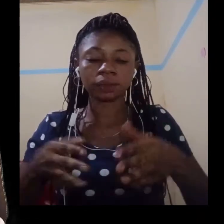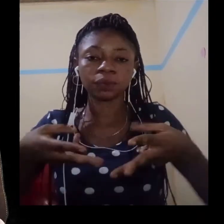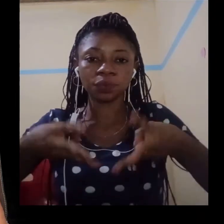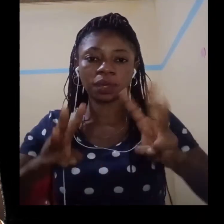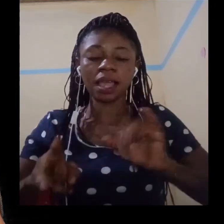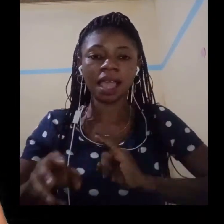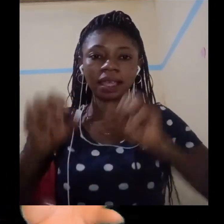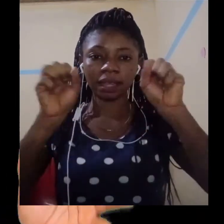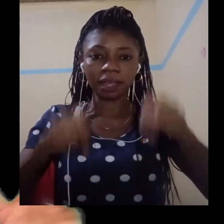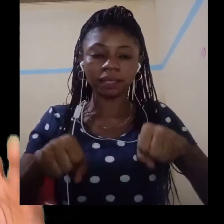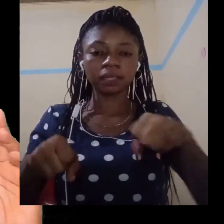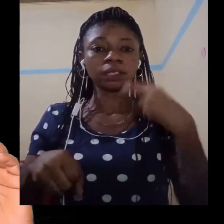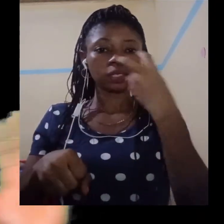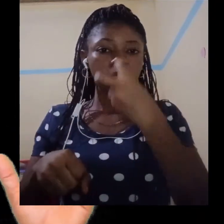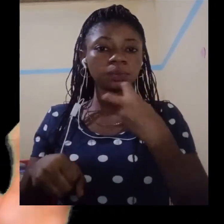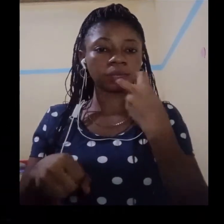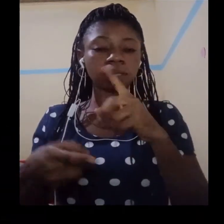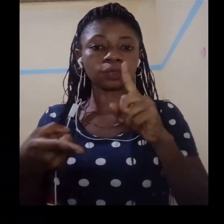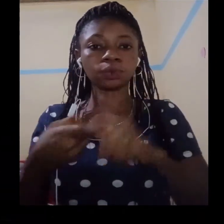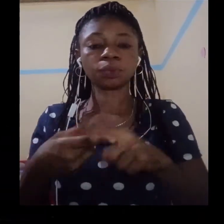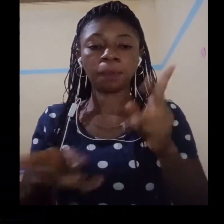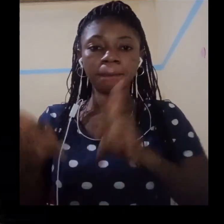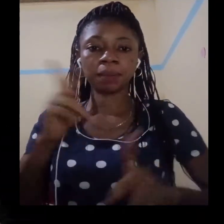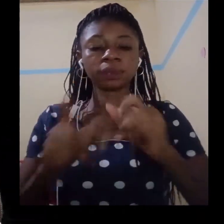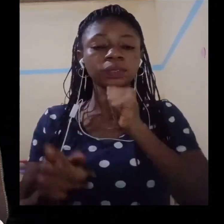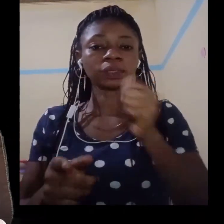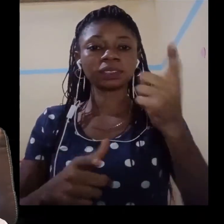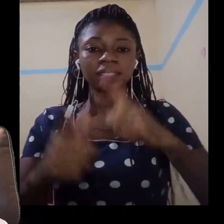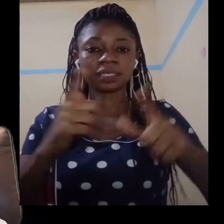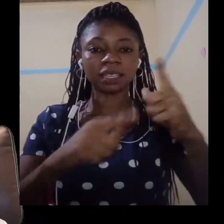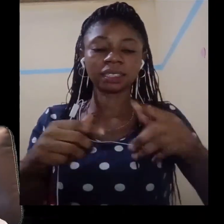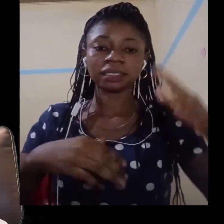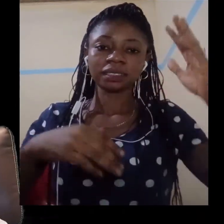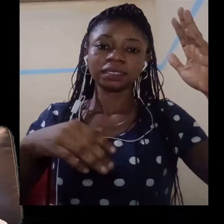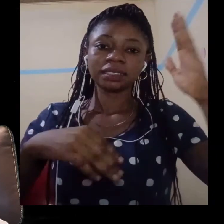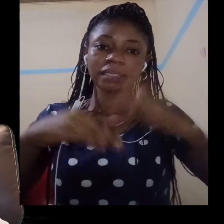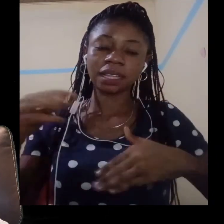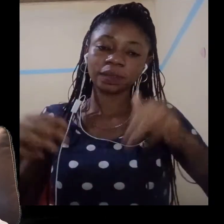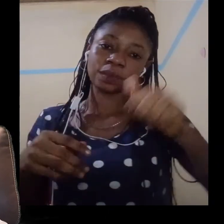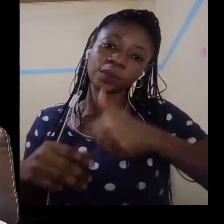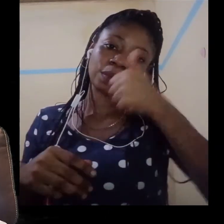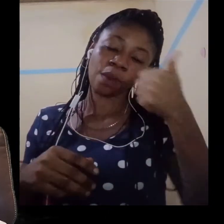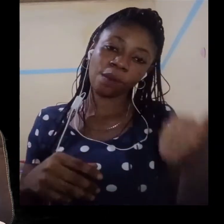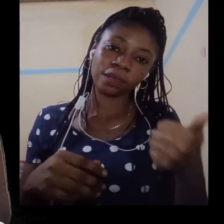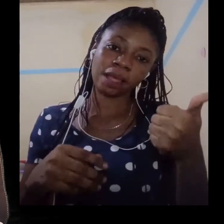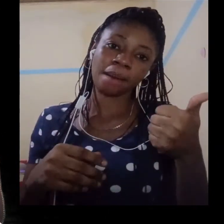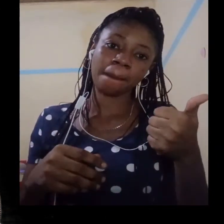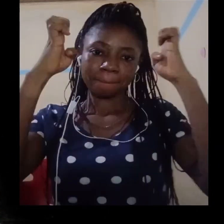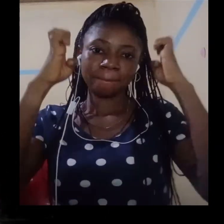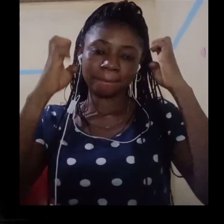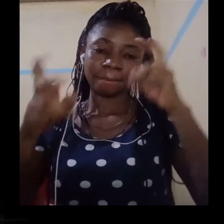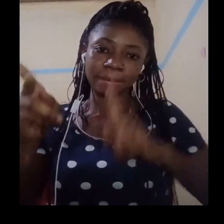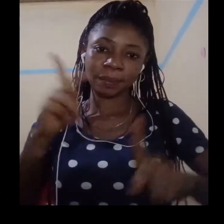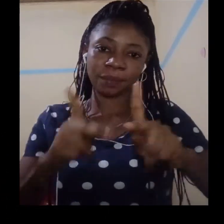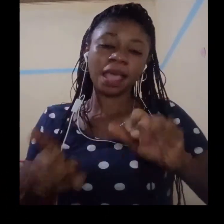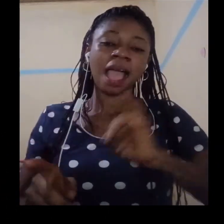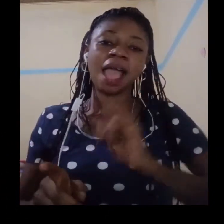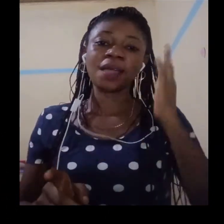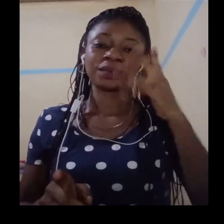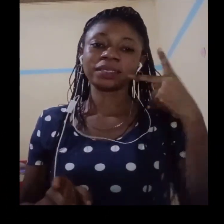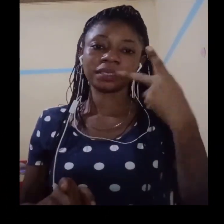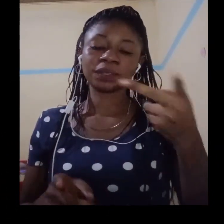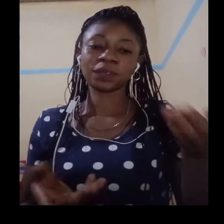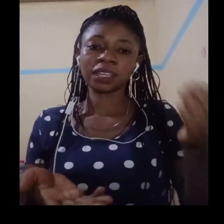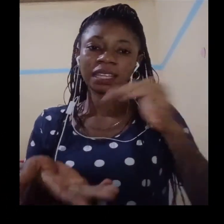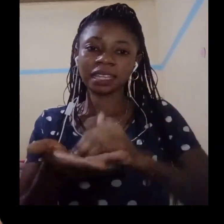laymen than to professional linguists and signers. So I'm gonna see you again here next week. Until